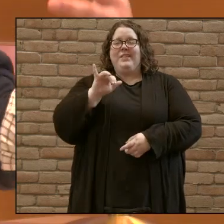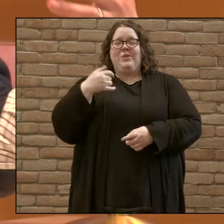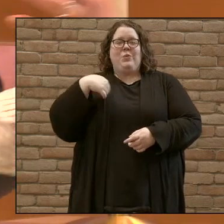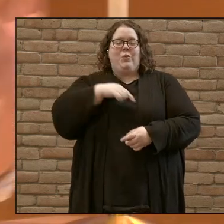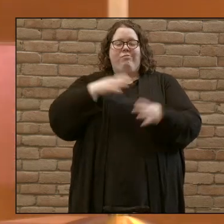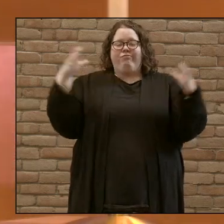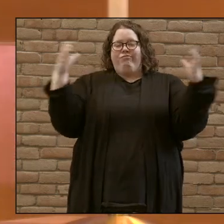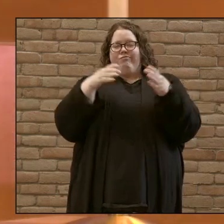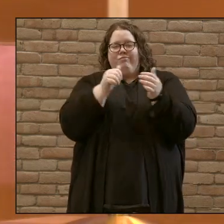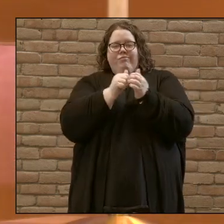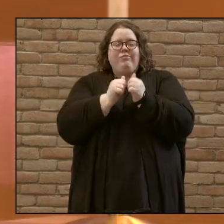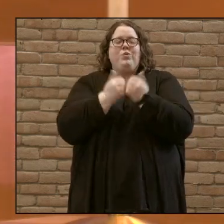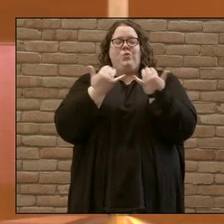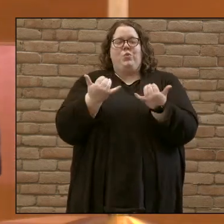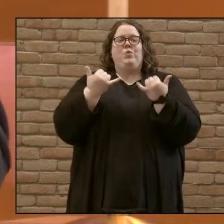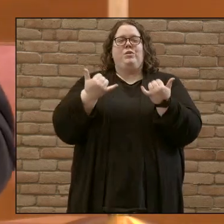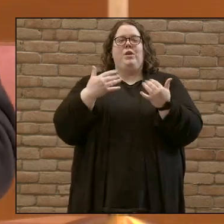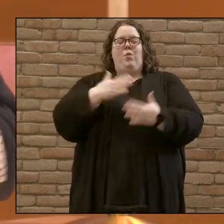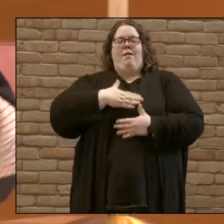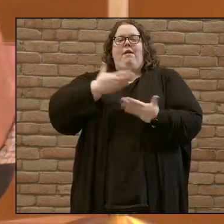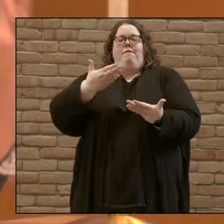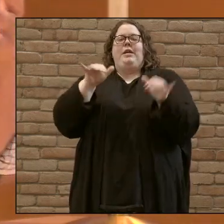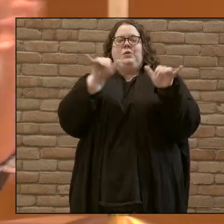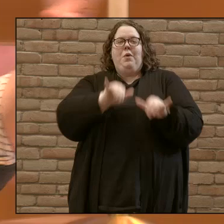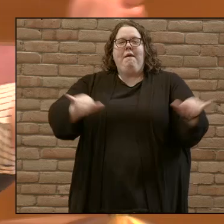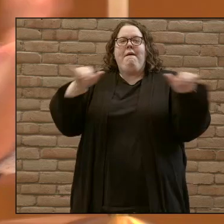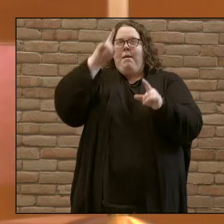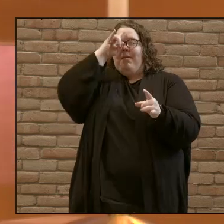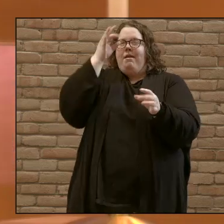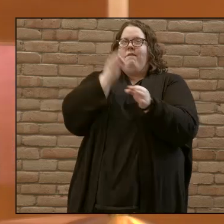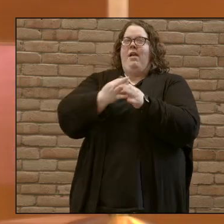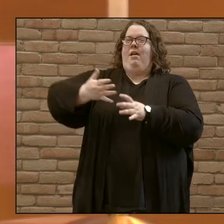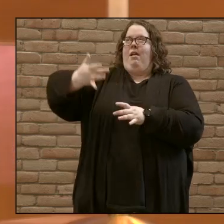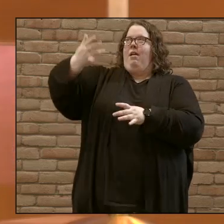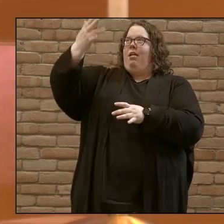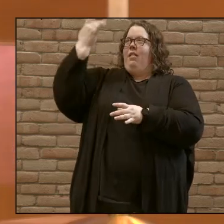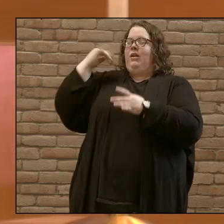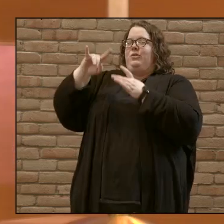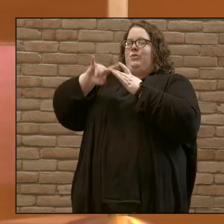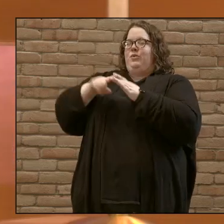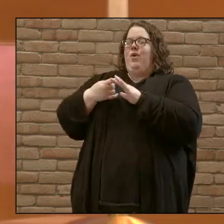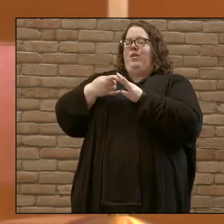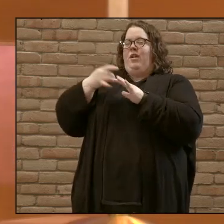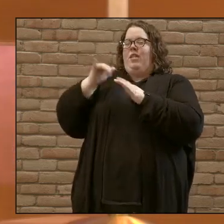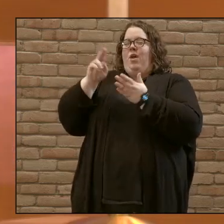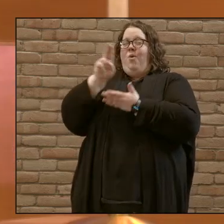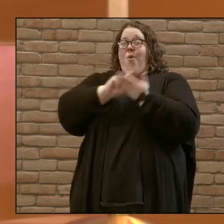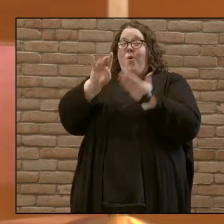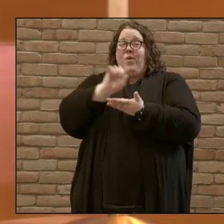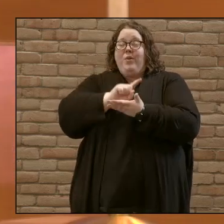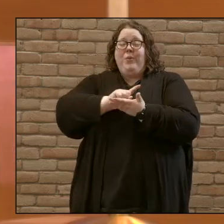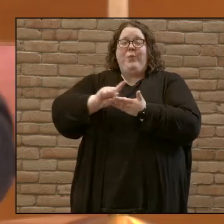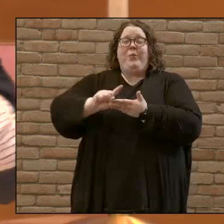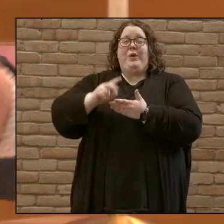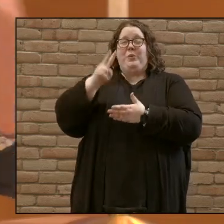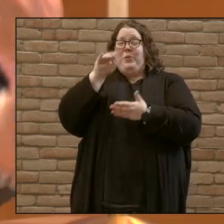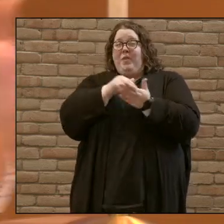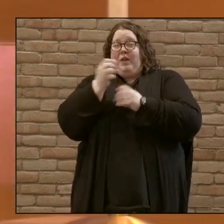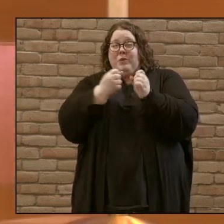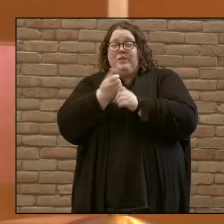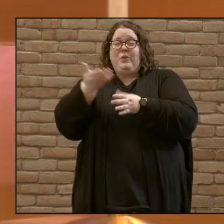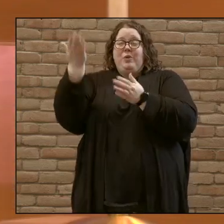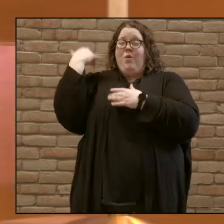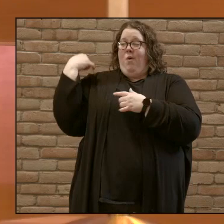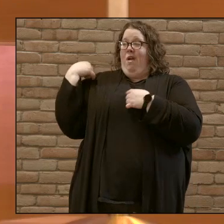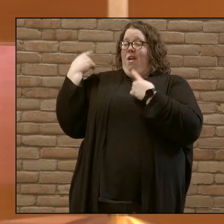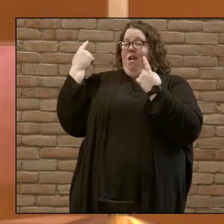this service, we confess the common faith that all started back in that Holy Week 2,000 years ago, and we've been